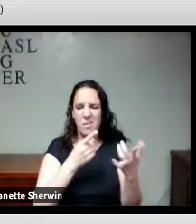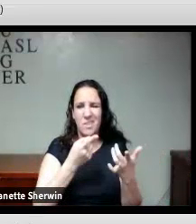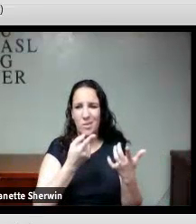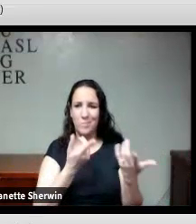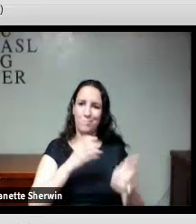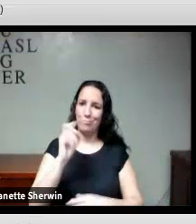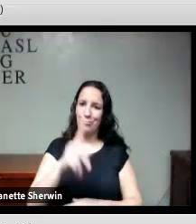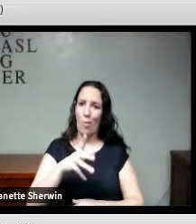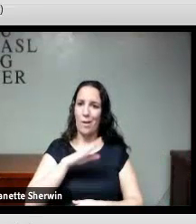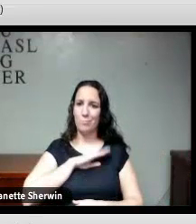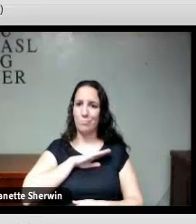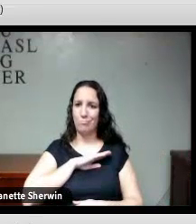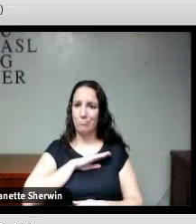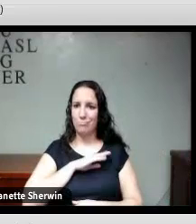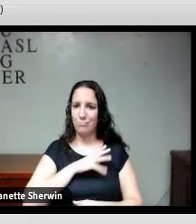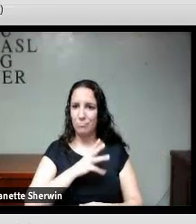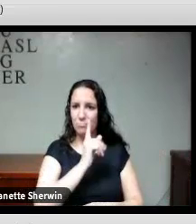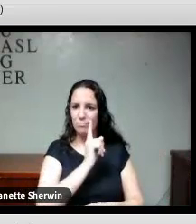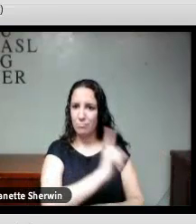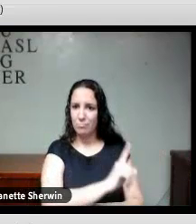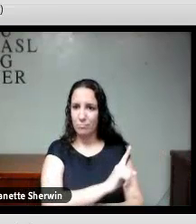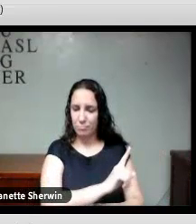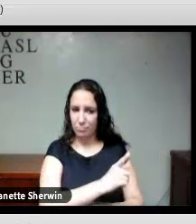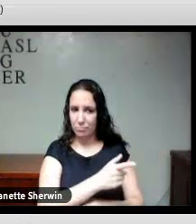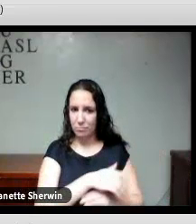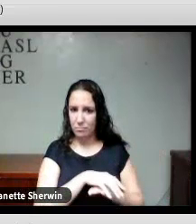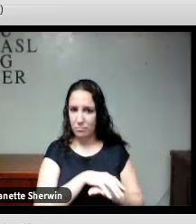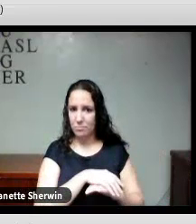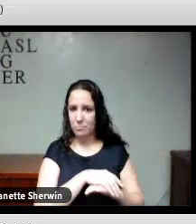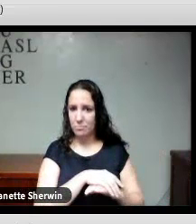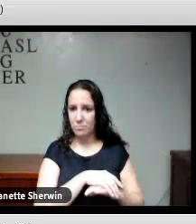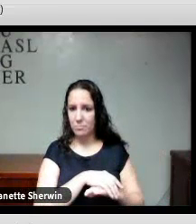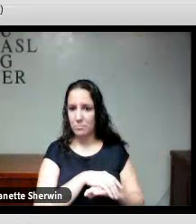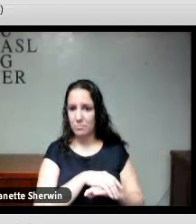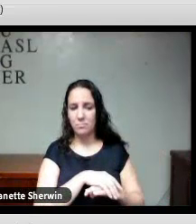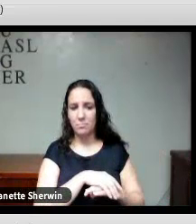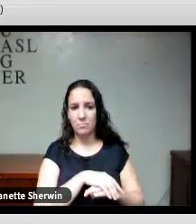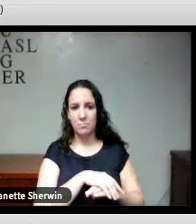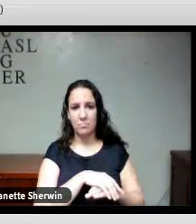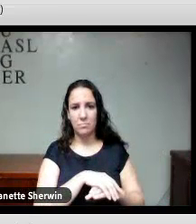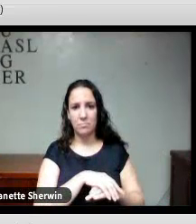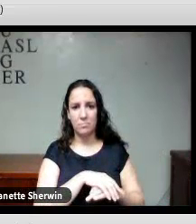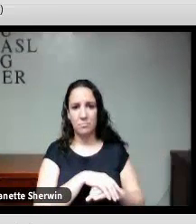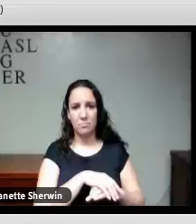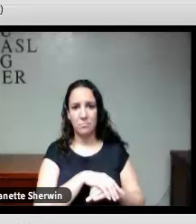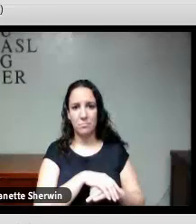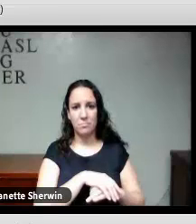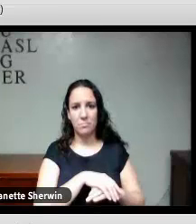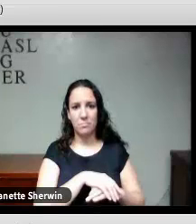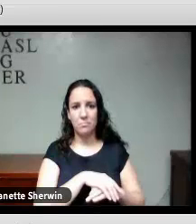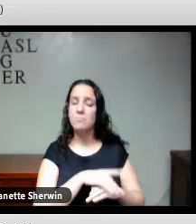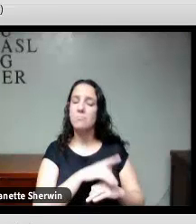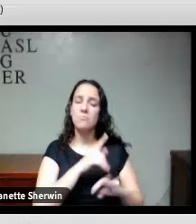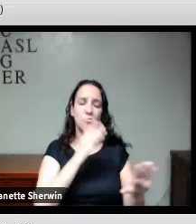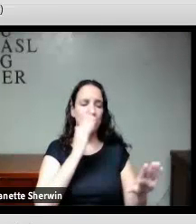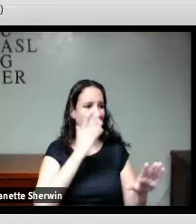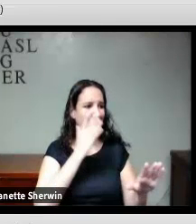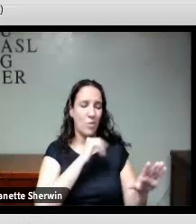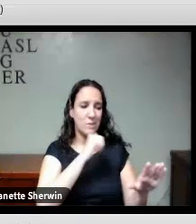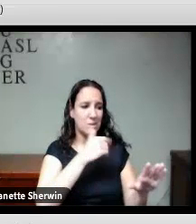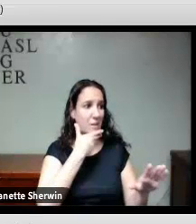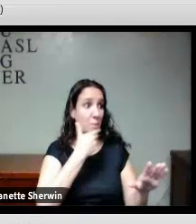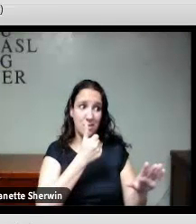their understanding. I really appreciate your understanding about the state putting this policy into effect because of XYZ happening. I know it's not convenient for some of our